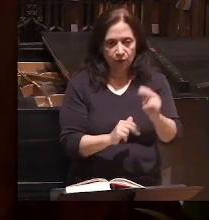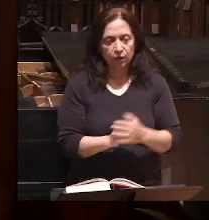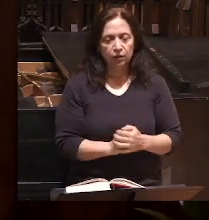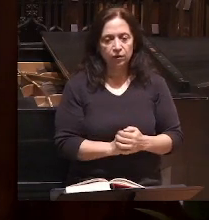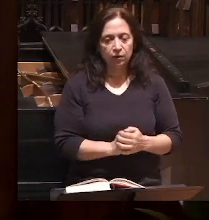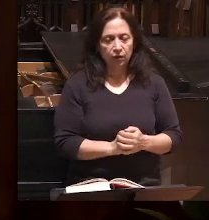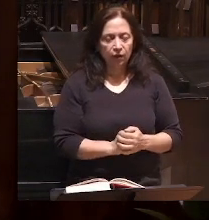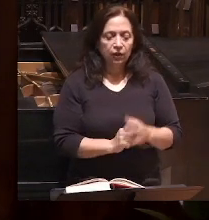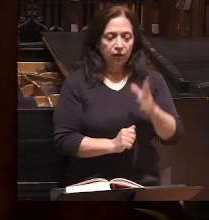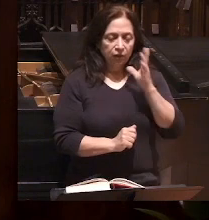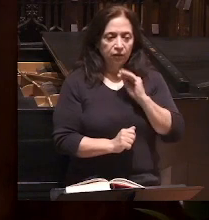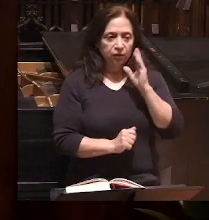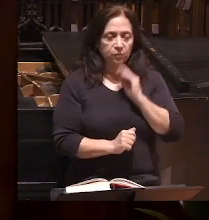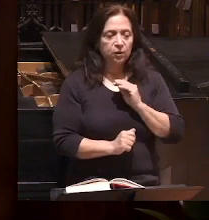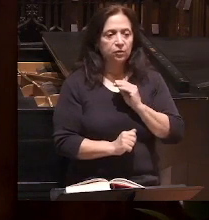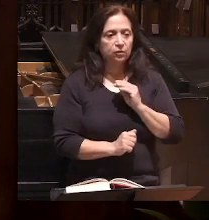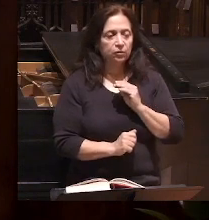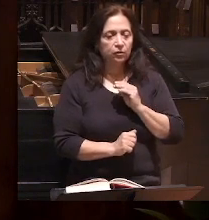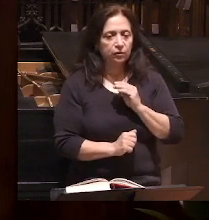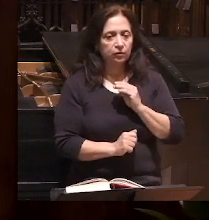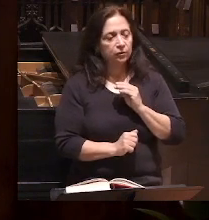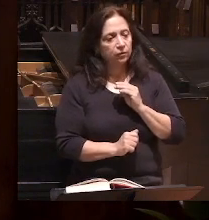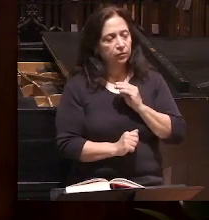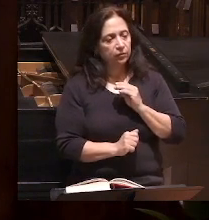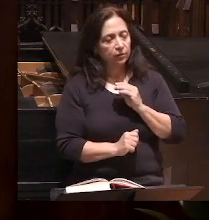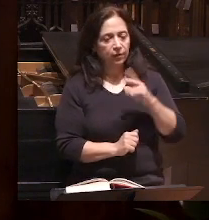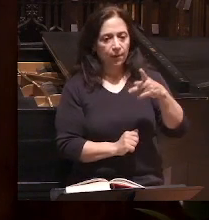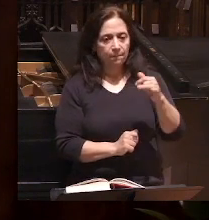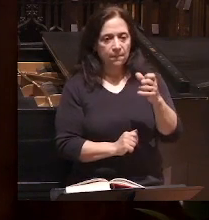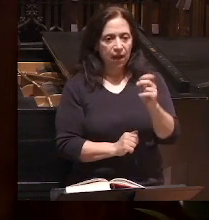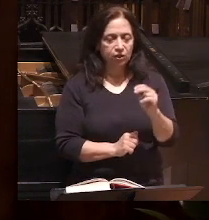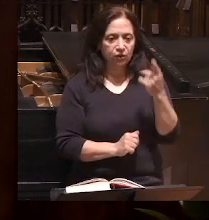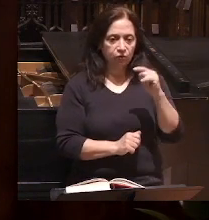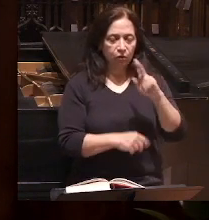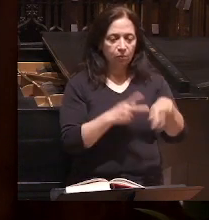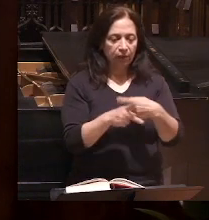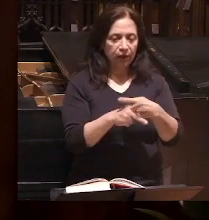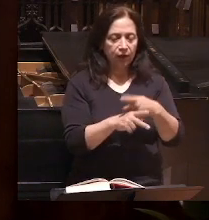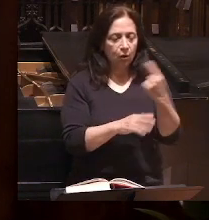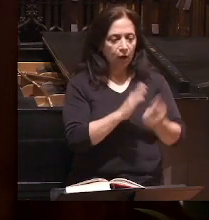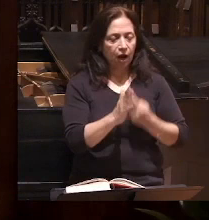to experience Jeffrey Hudson's A Passion for the Planet, which was an